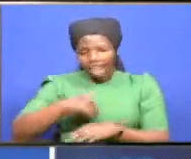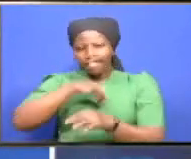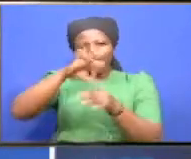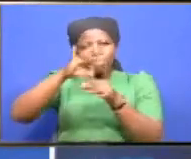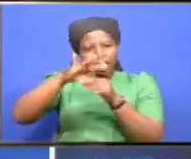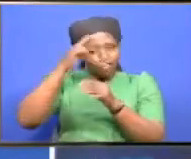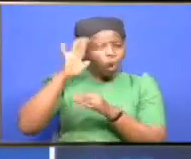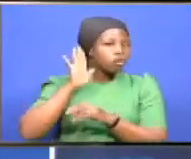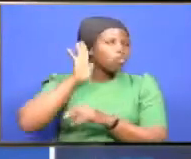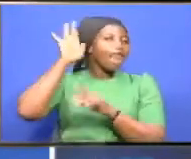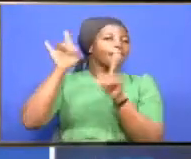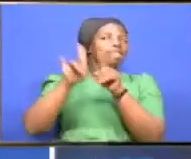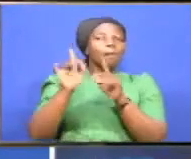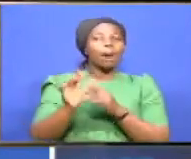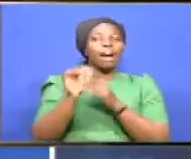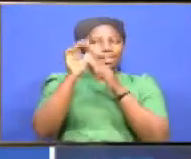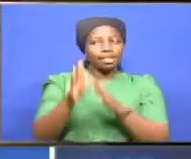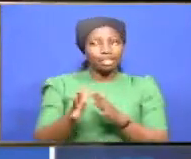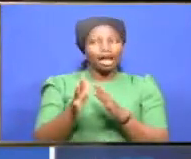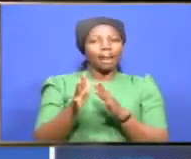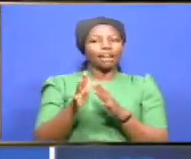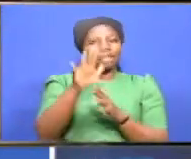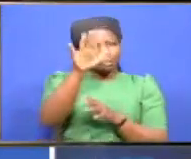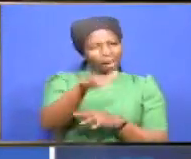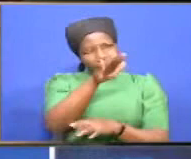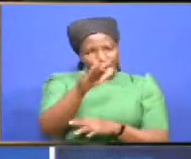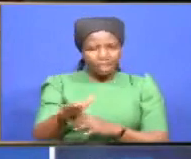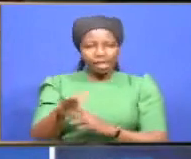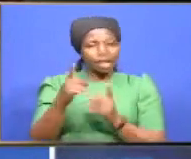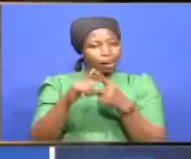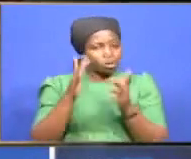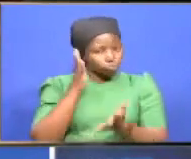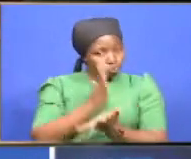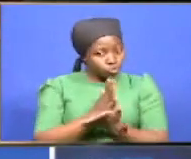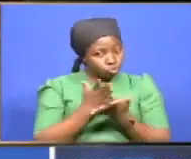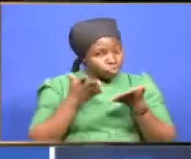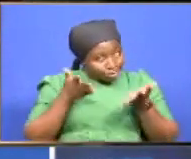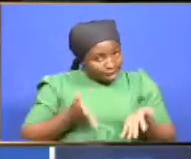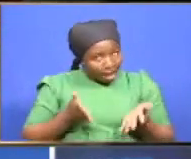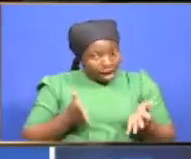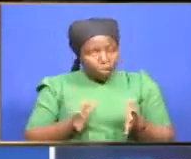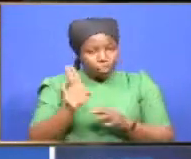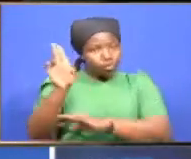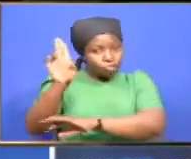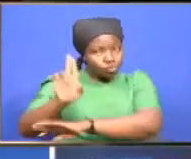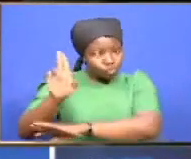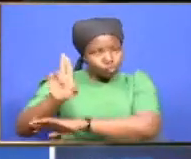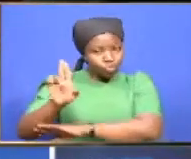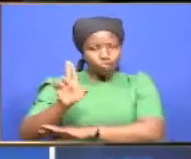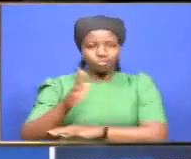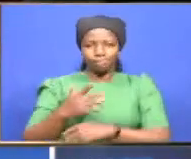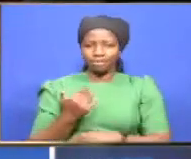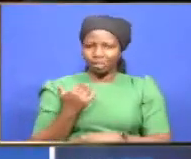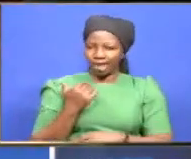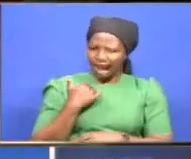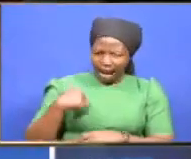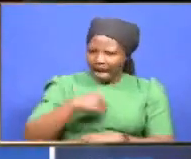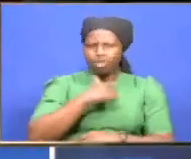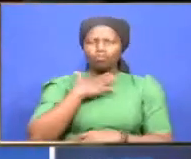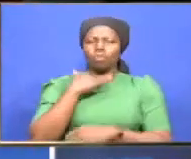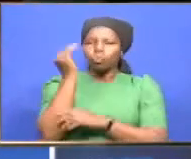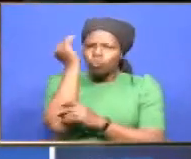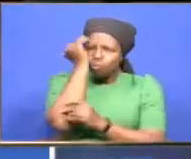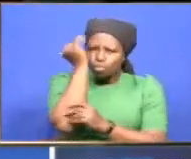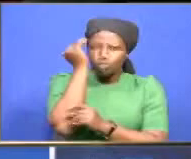kama viongozi ya bunge. Lakini sahi Uhuru Kenyatta tunashinda kujua sababu